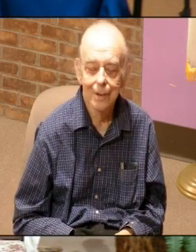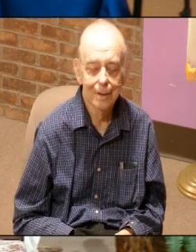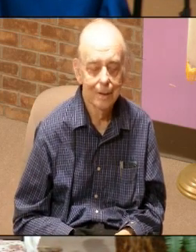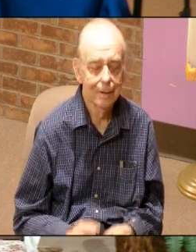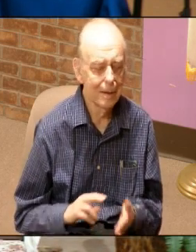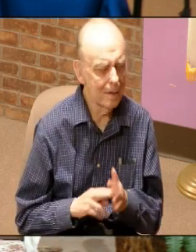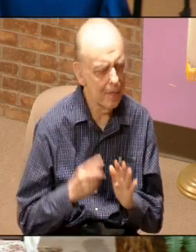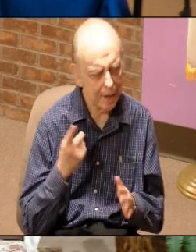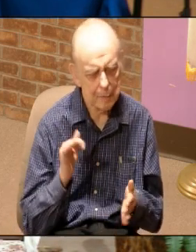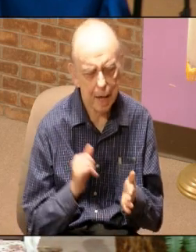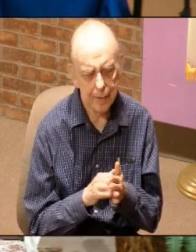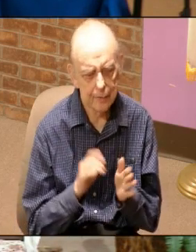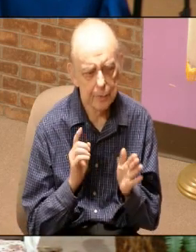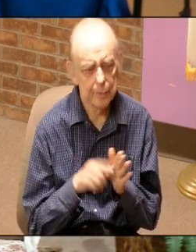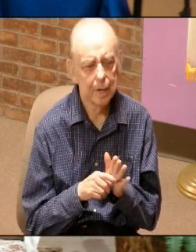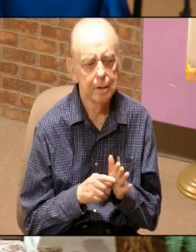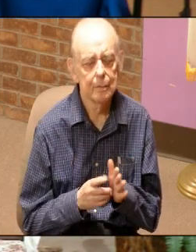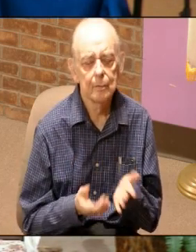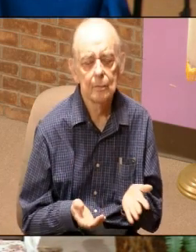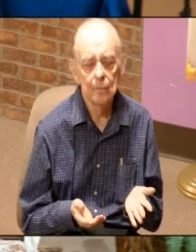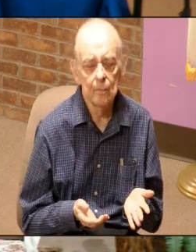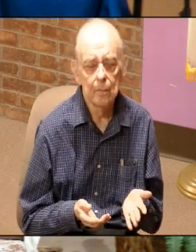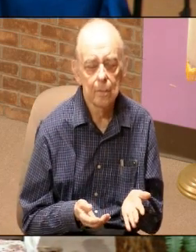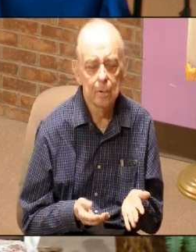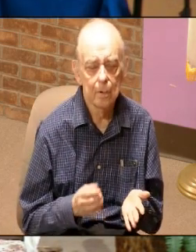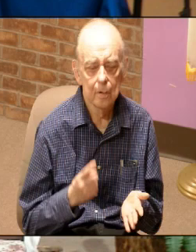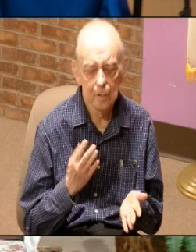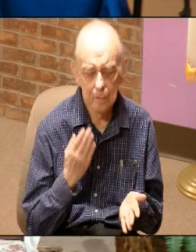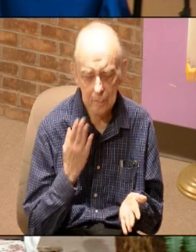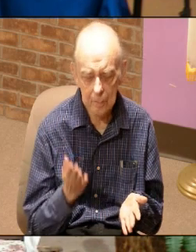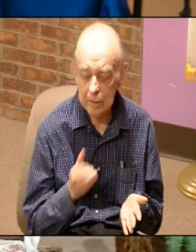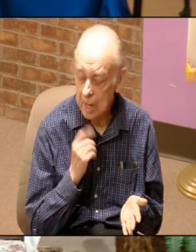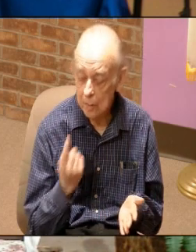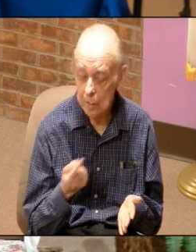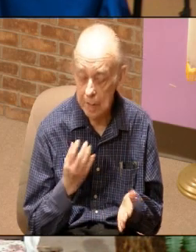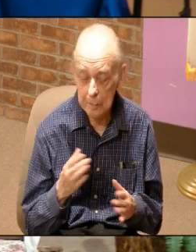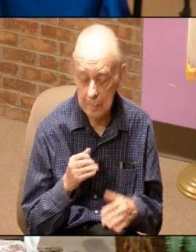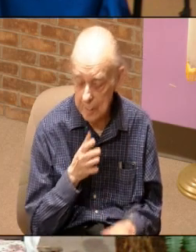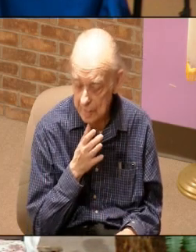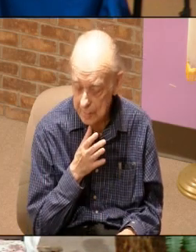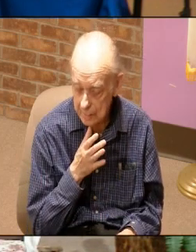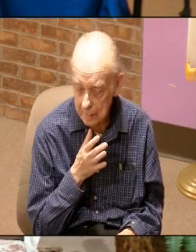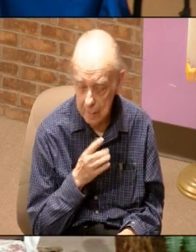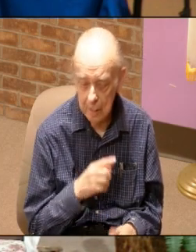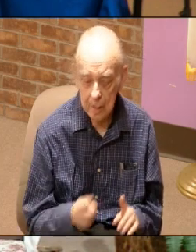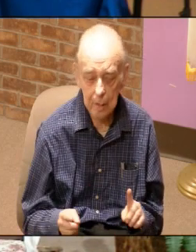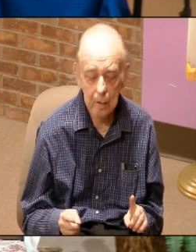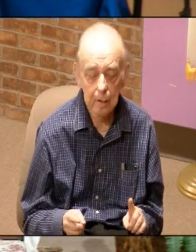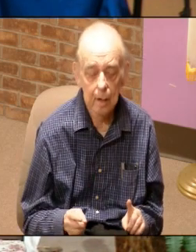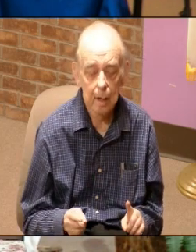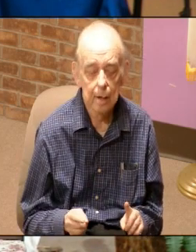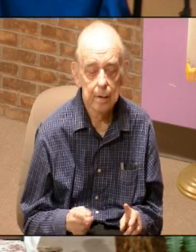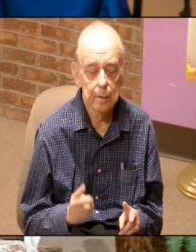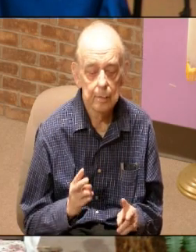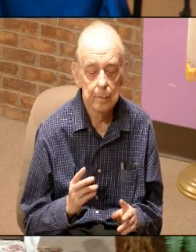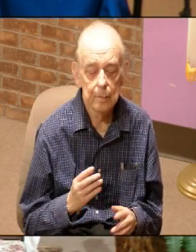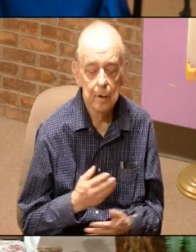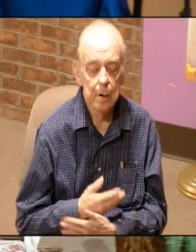I mean think about it for a minute you're not just a mother you're a babysitter